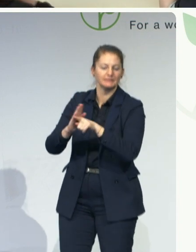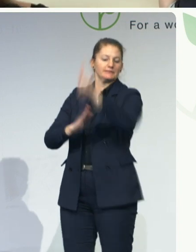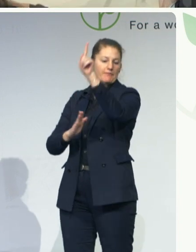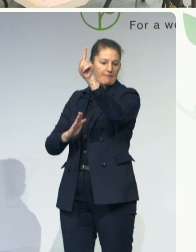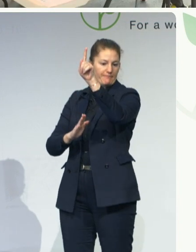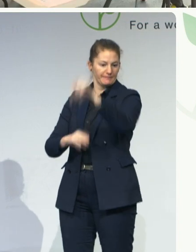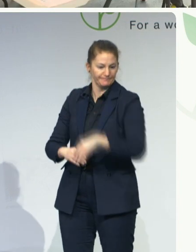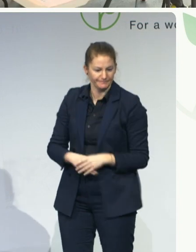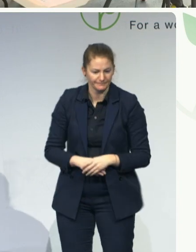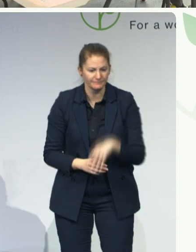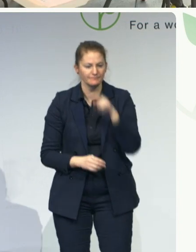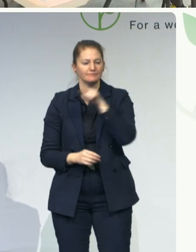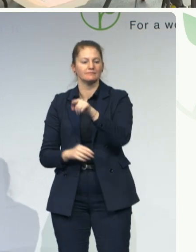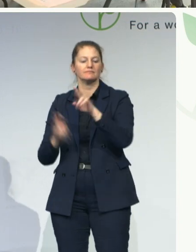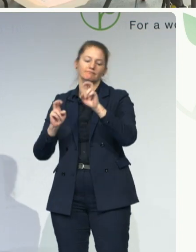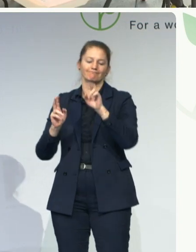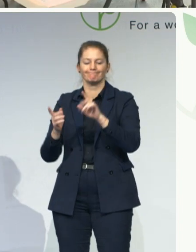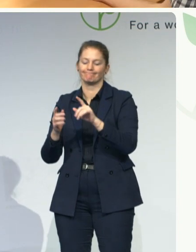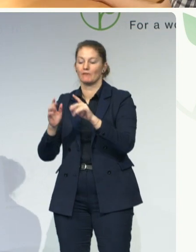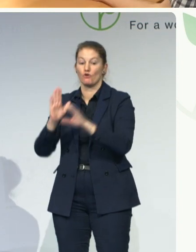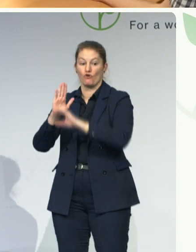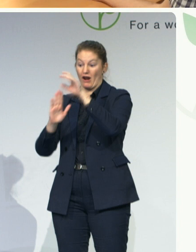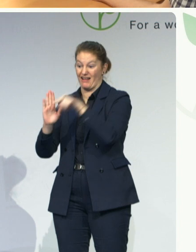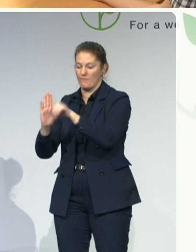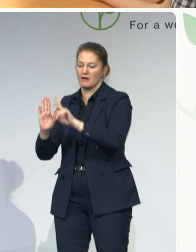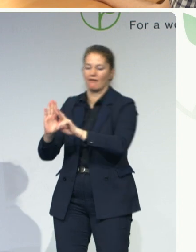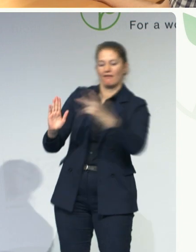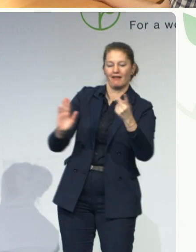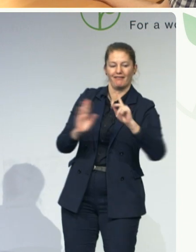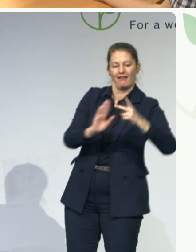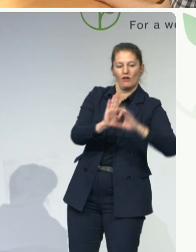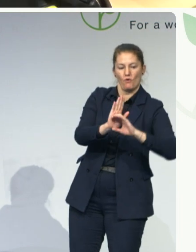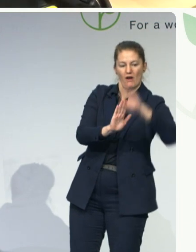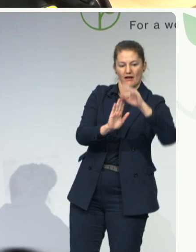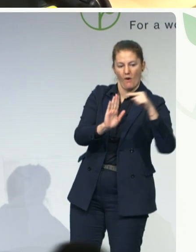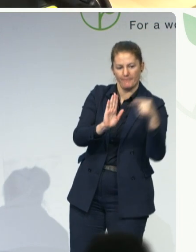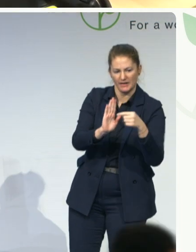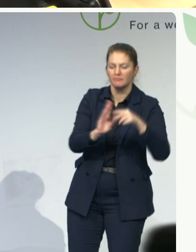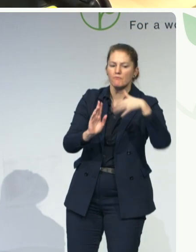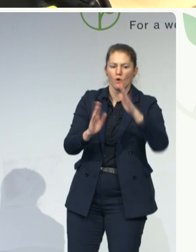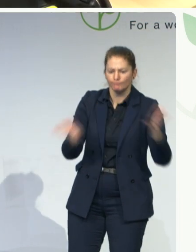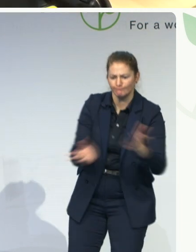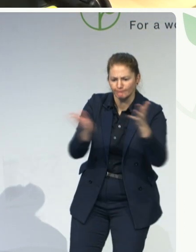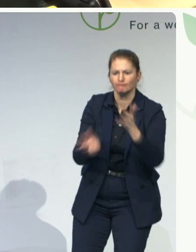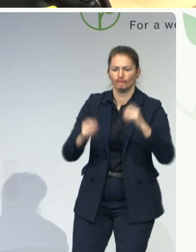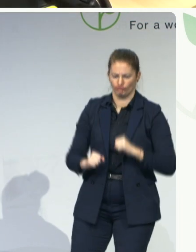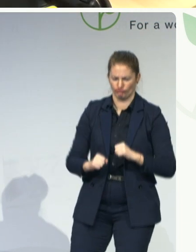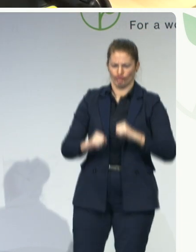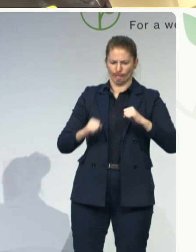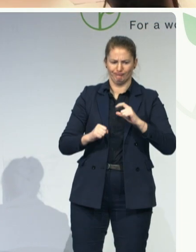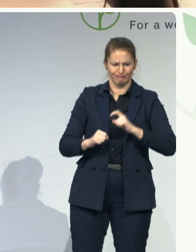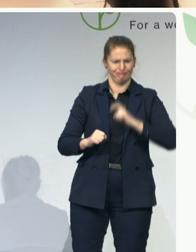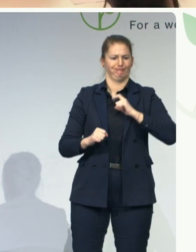to develop skills and confidence for a better transition, either to higher education or employment.